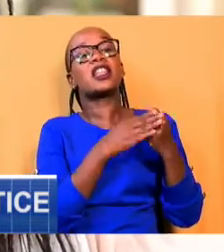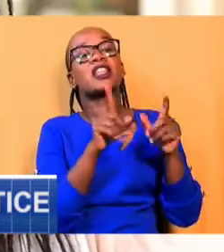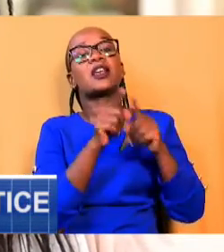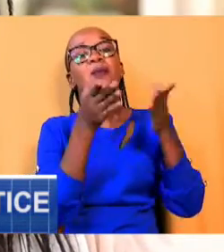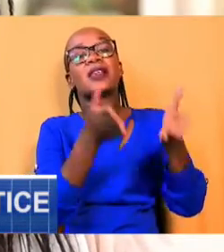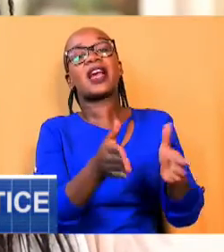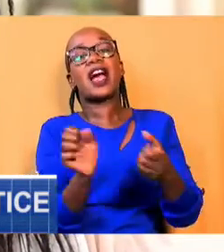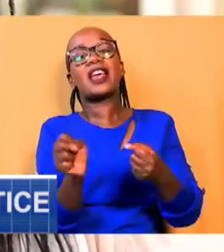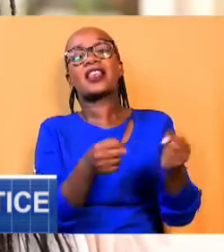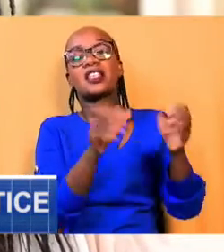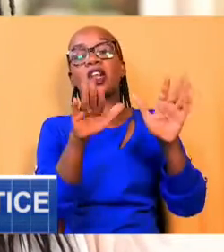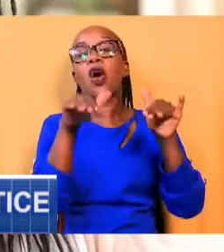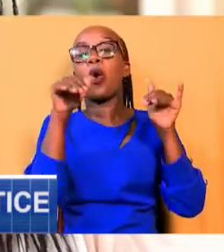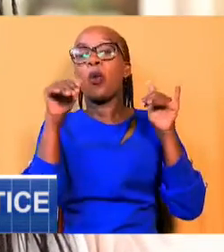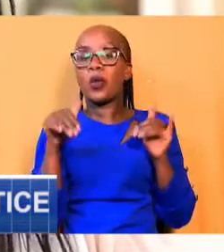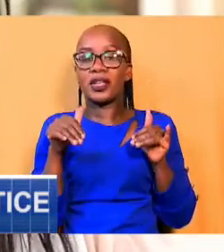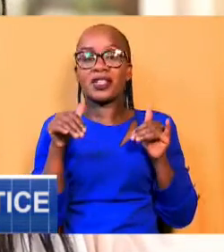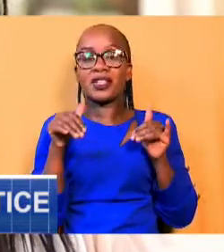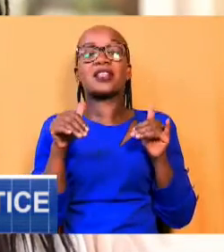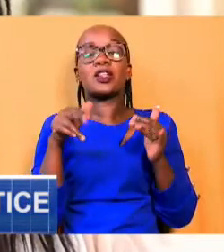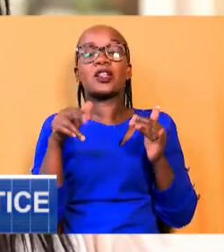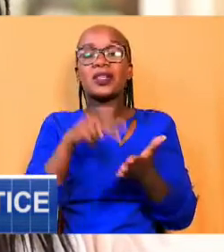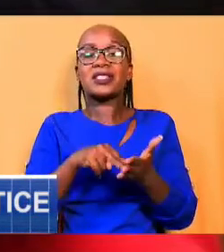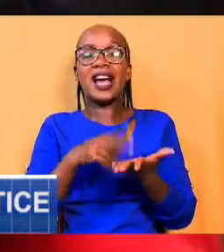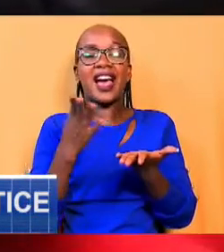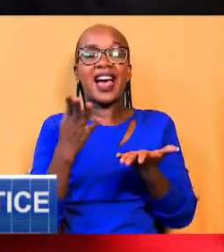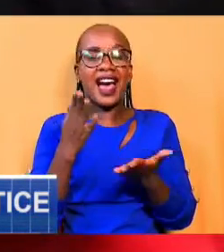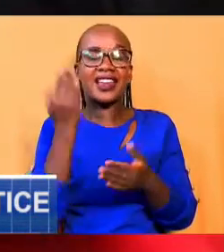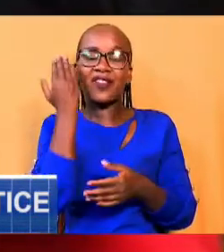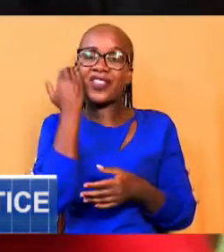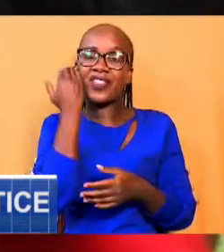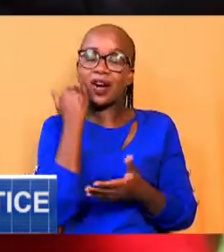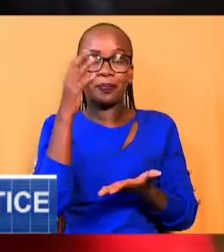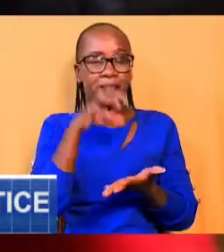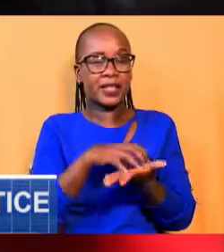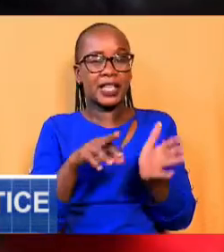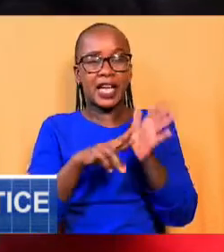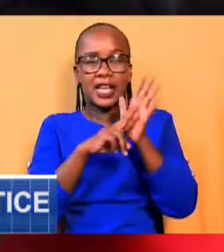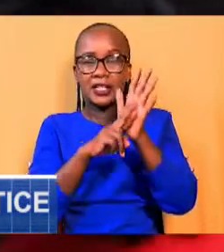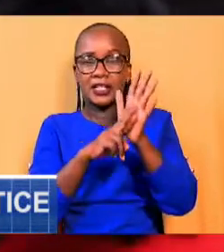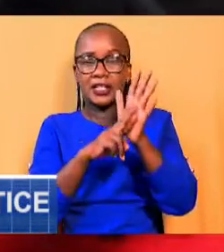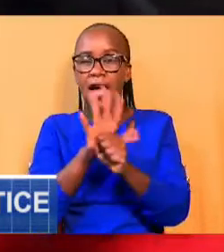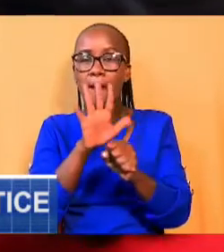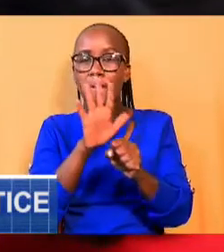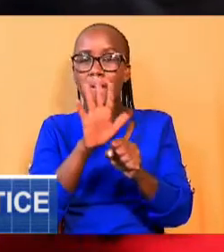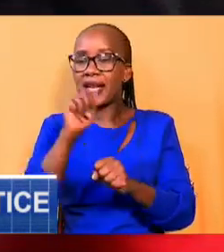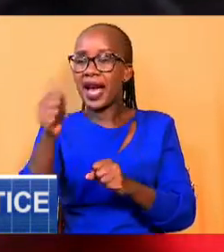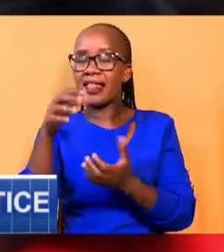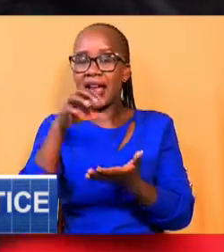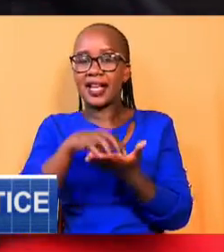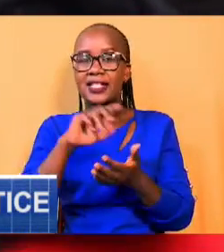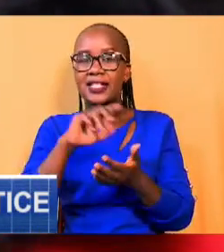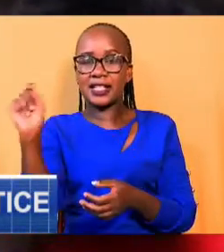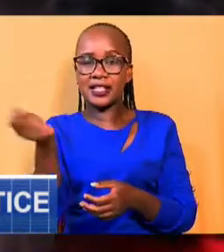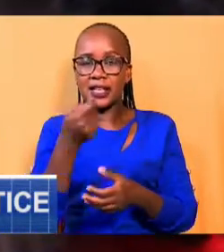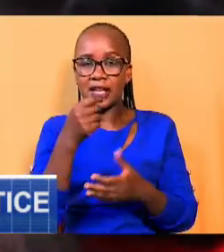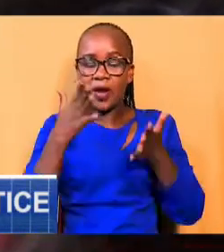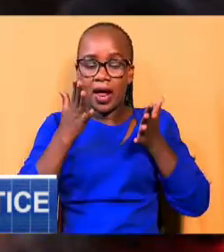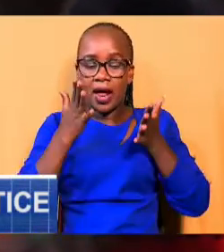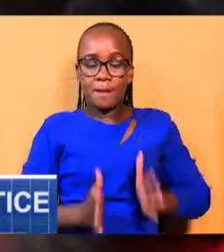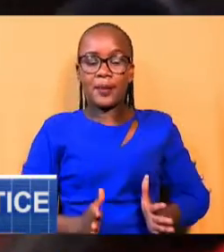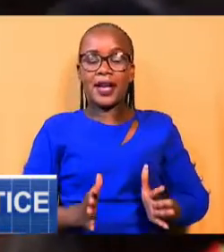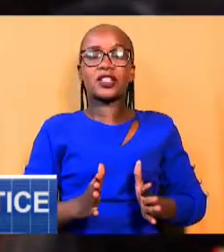And they're still in the system, waiting to be fit to stand trial. This case represents many other cases in Kenya